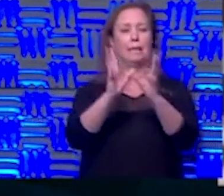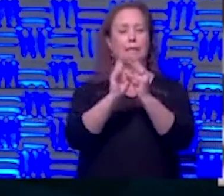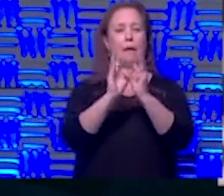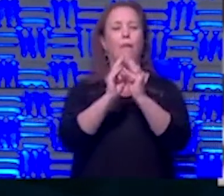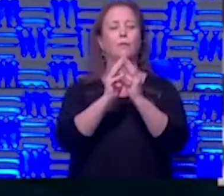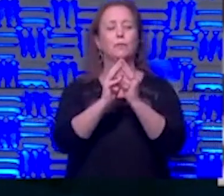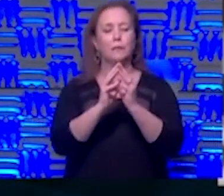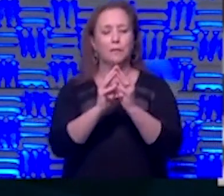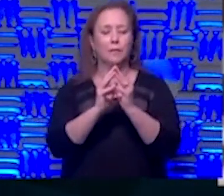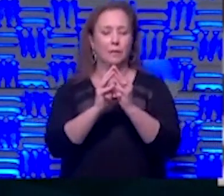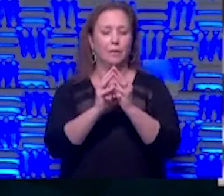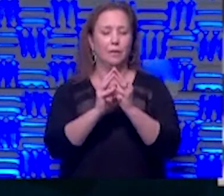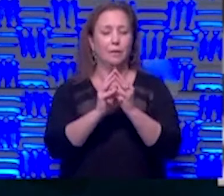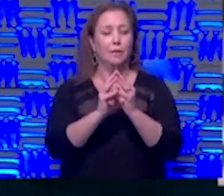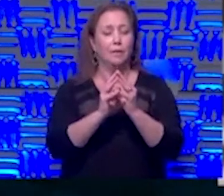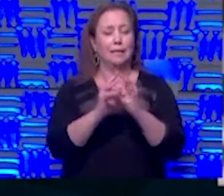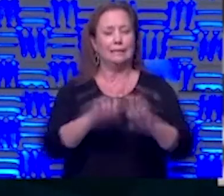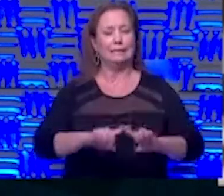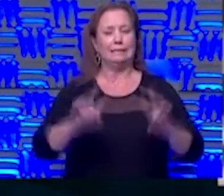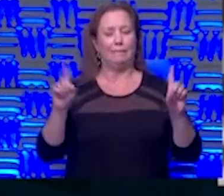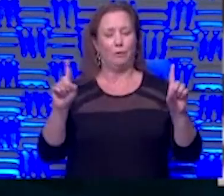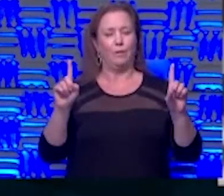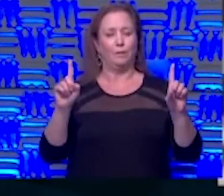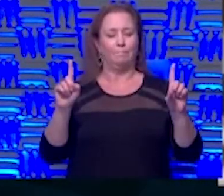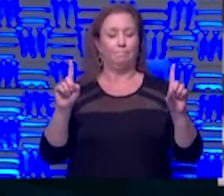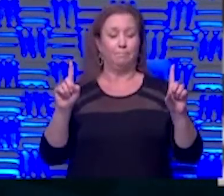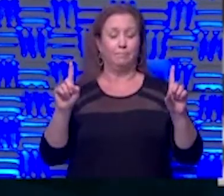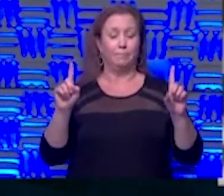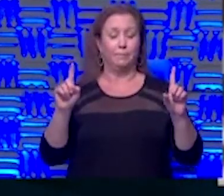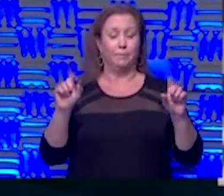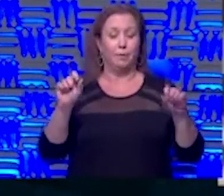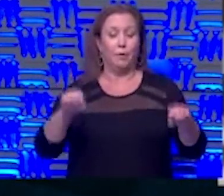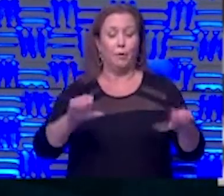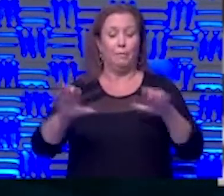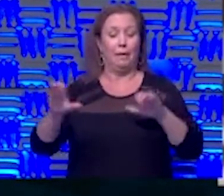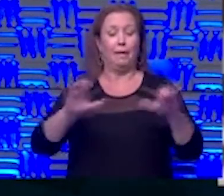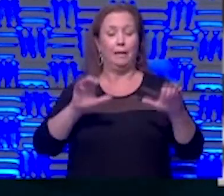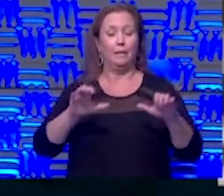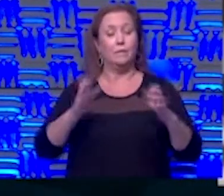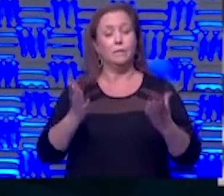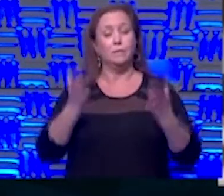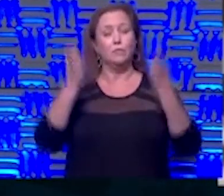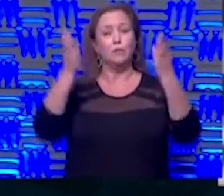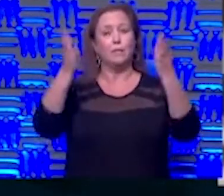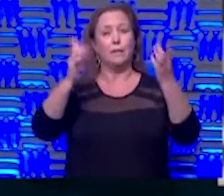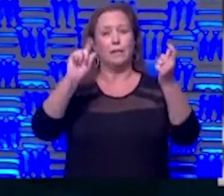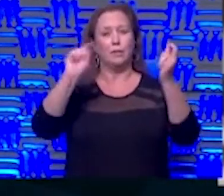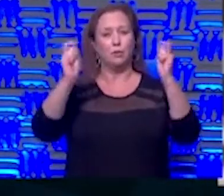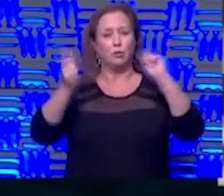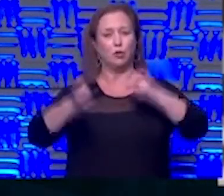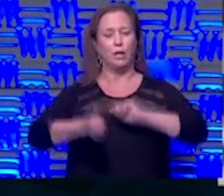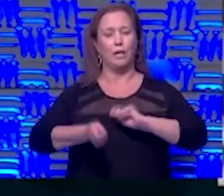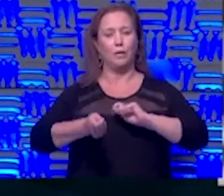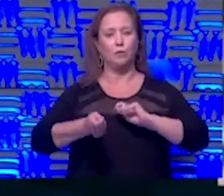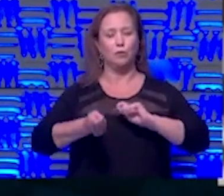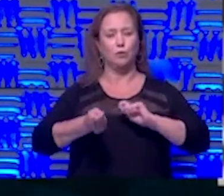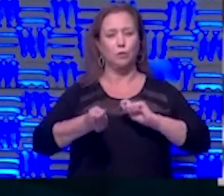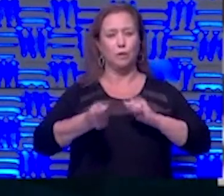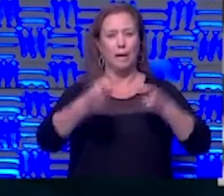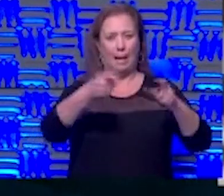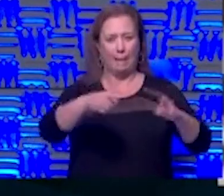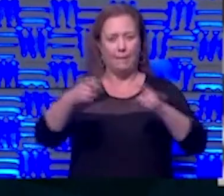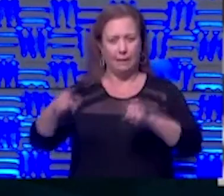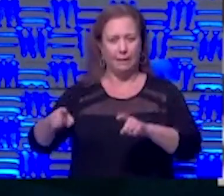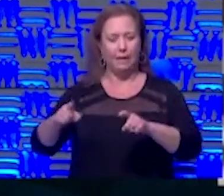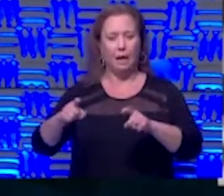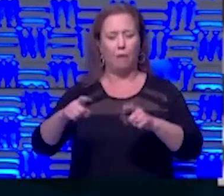and is different than it would have otherwise been, suggesting that there is change afoot. And I will